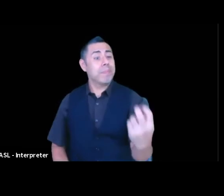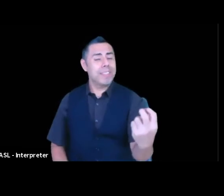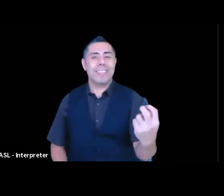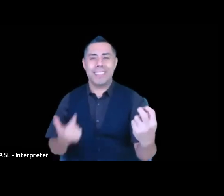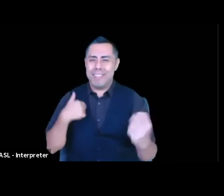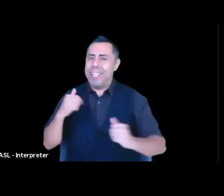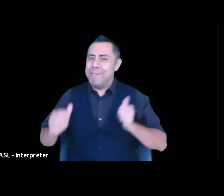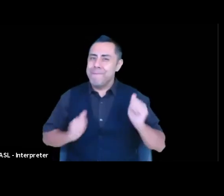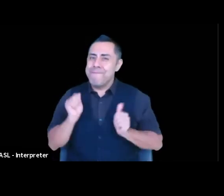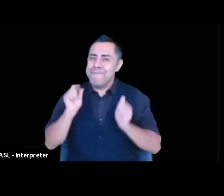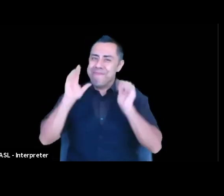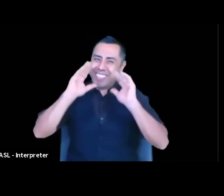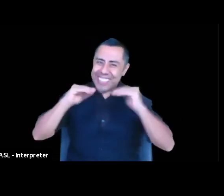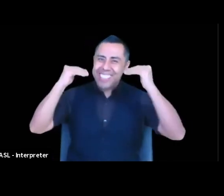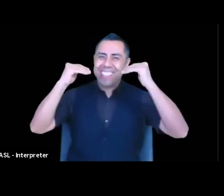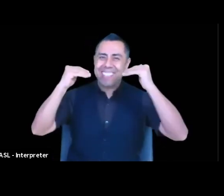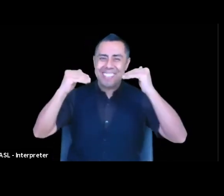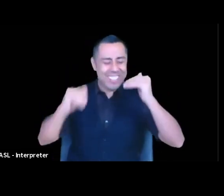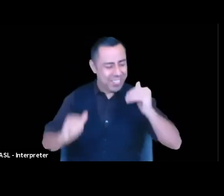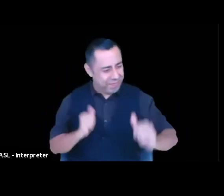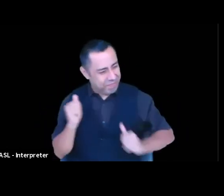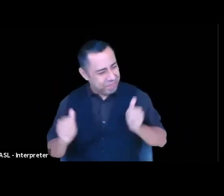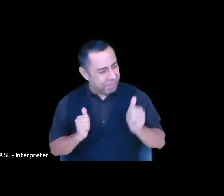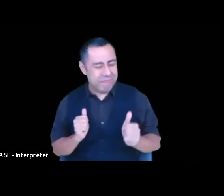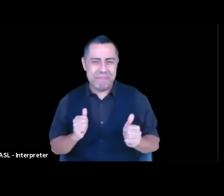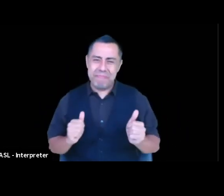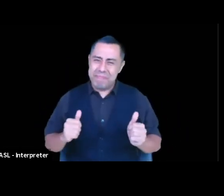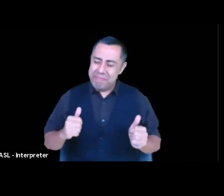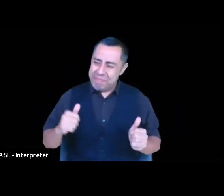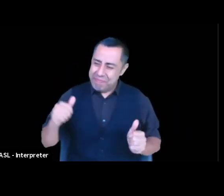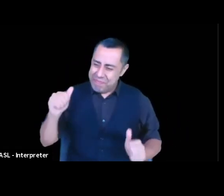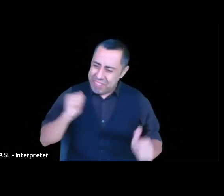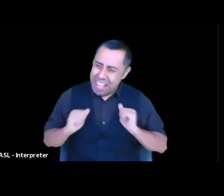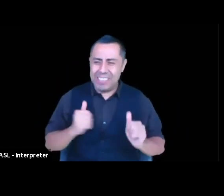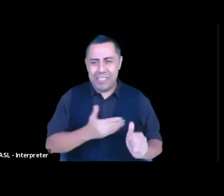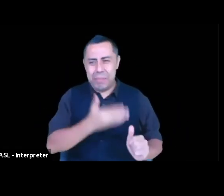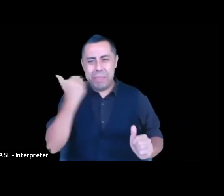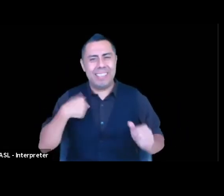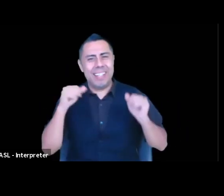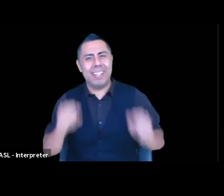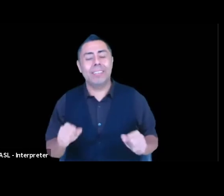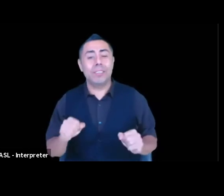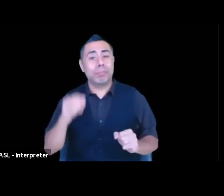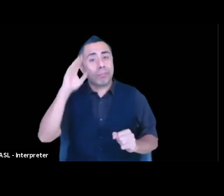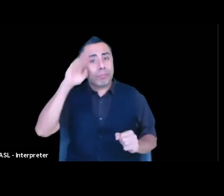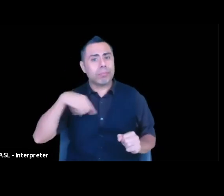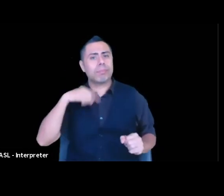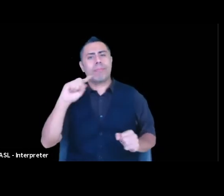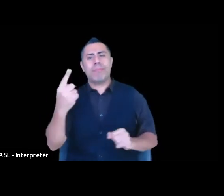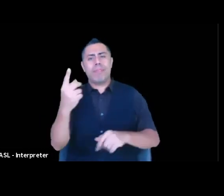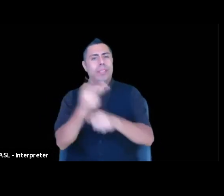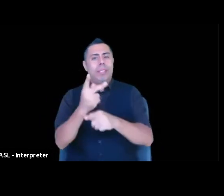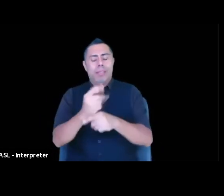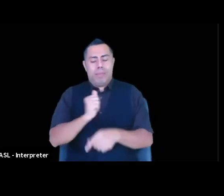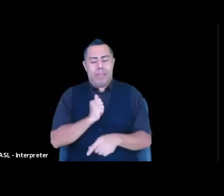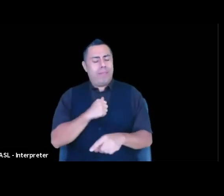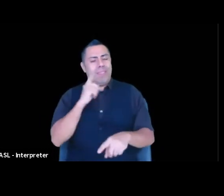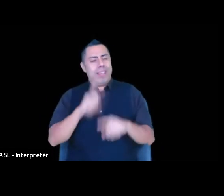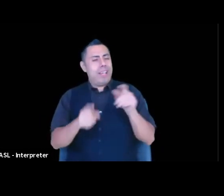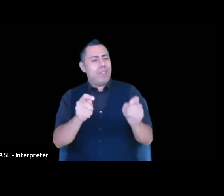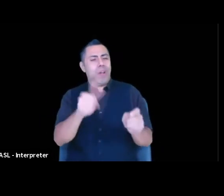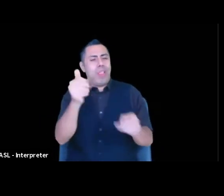to be the best person that I can be, because I can only take care of me. You know, I can't control how anybody else is.